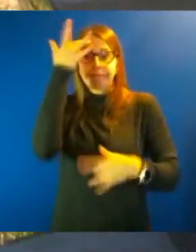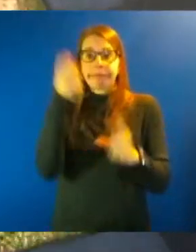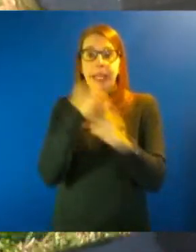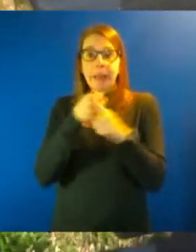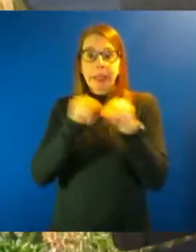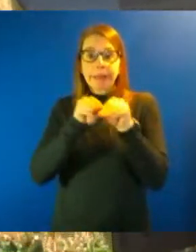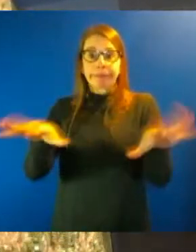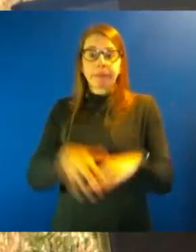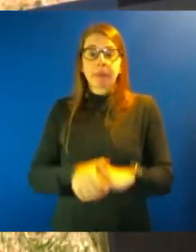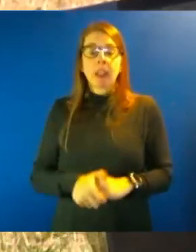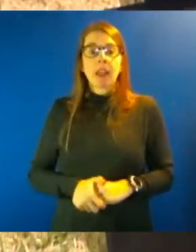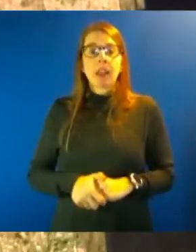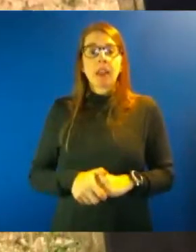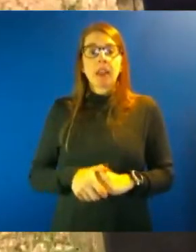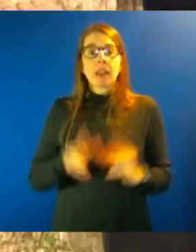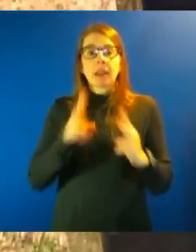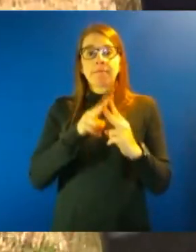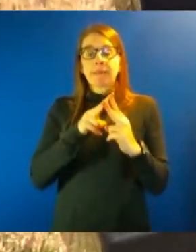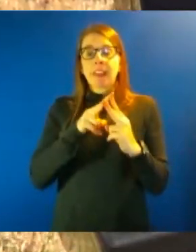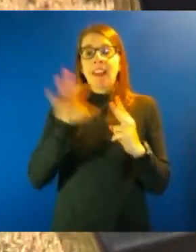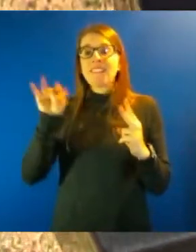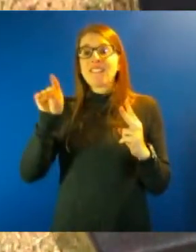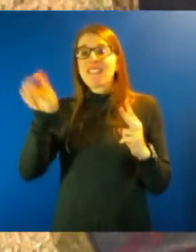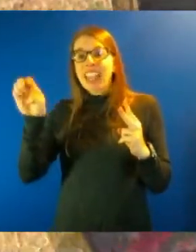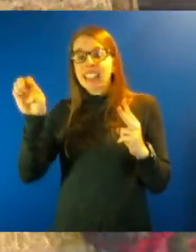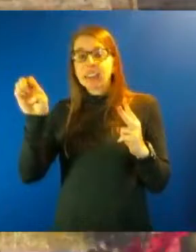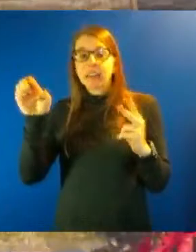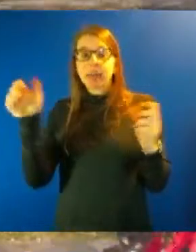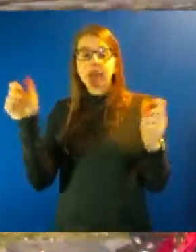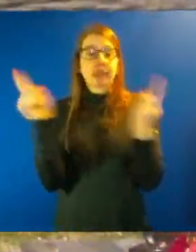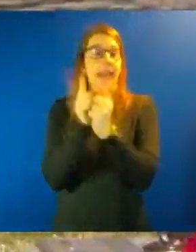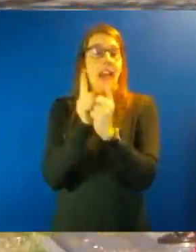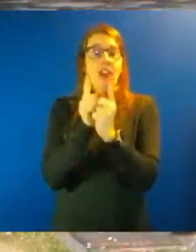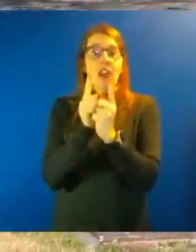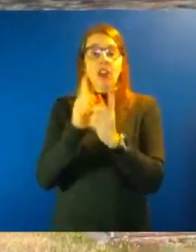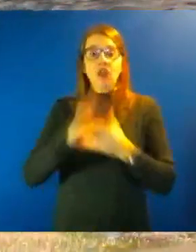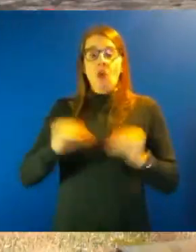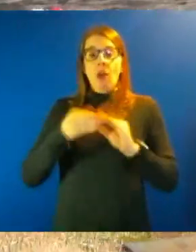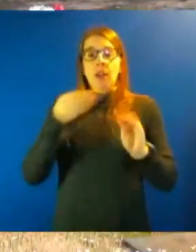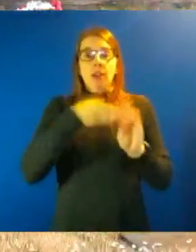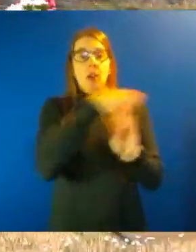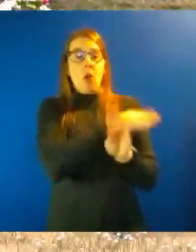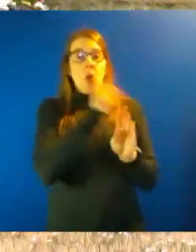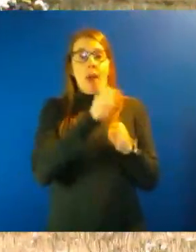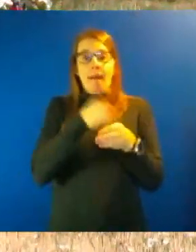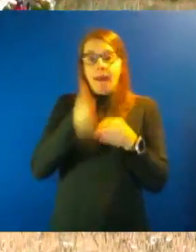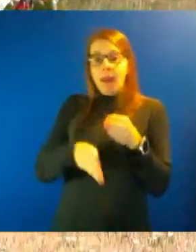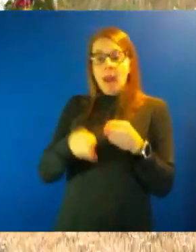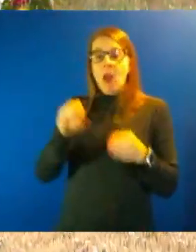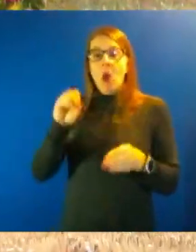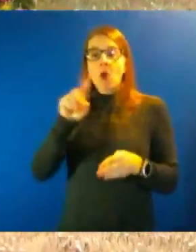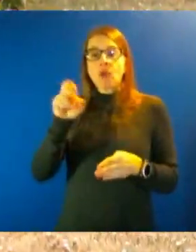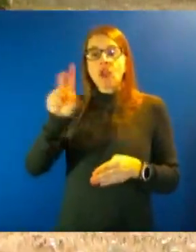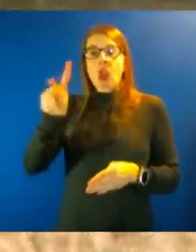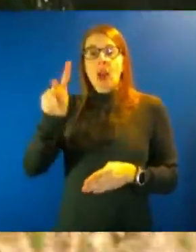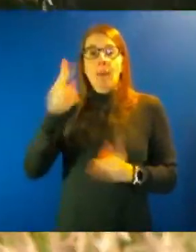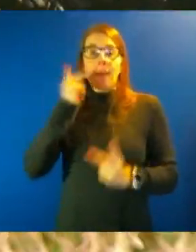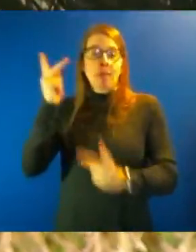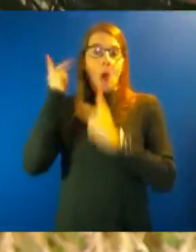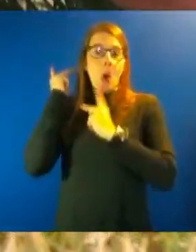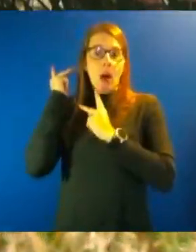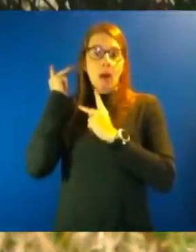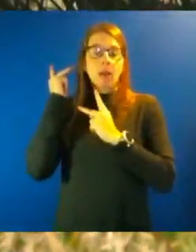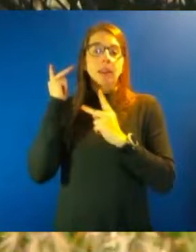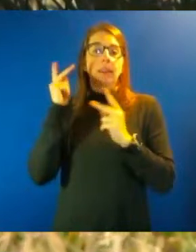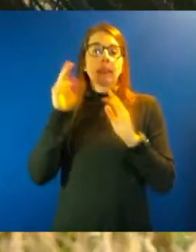They were brought together by fate. To begin this story, we start where it ended, at the Ozark Memorial Cemetery in Joplin, Missouri. We had